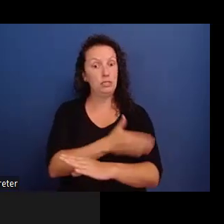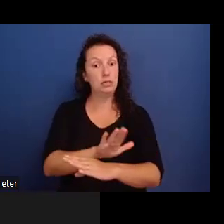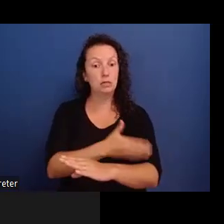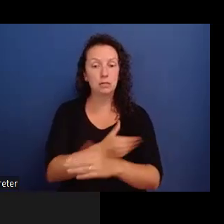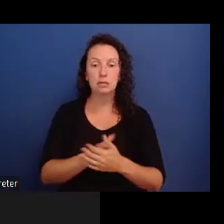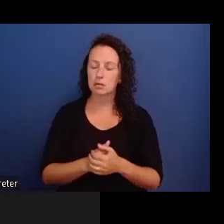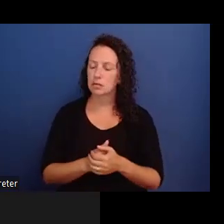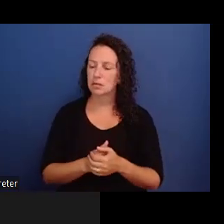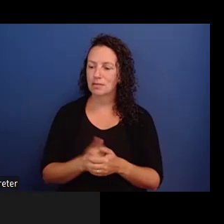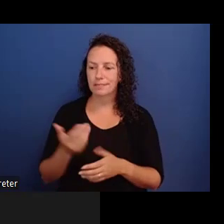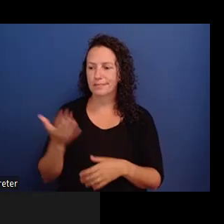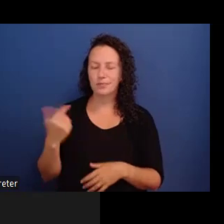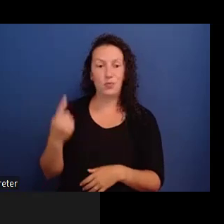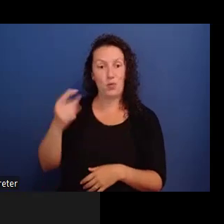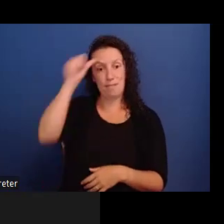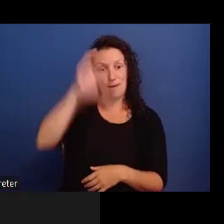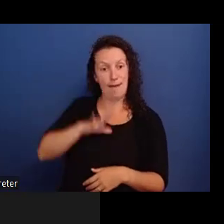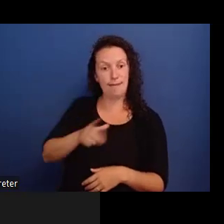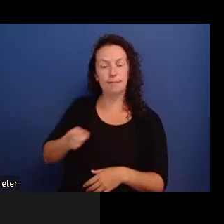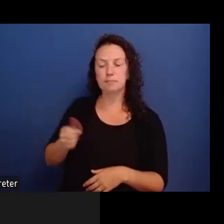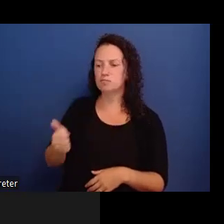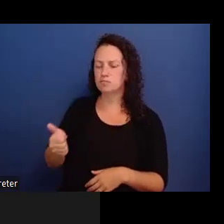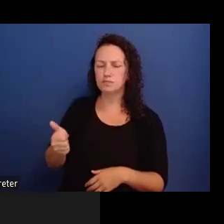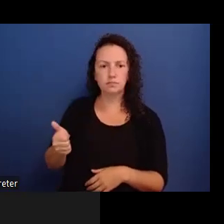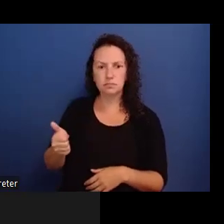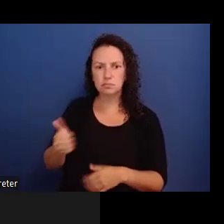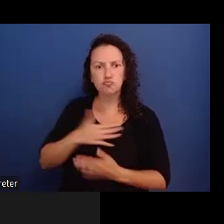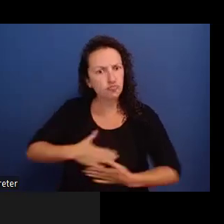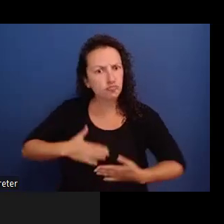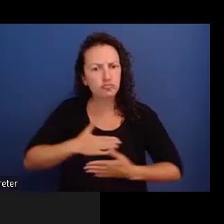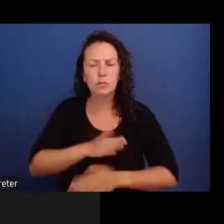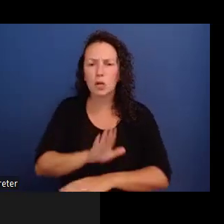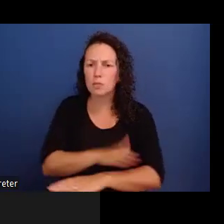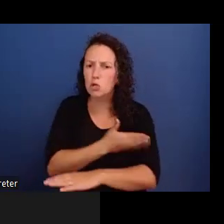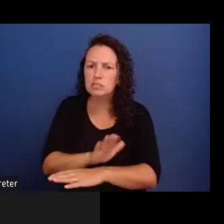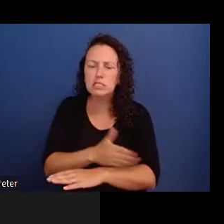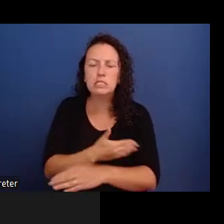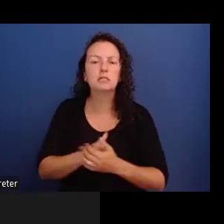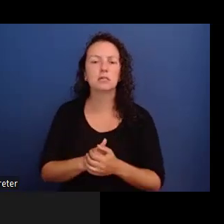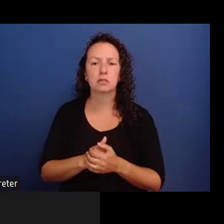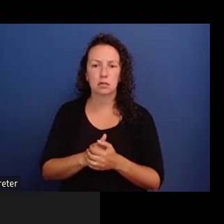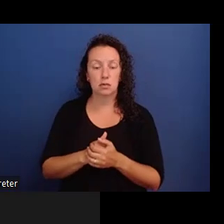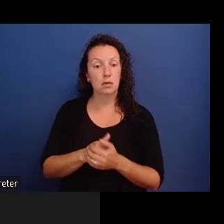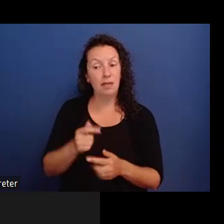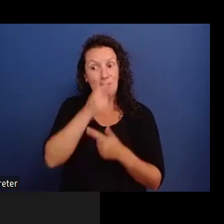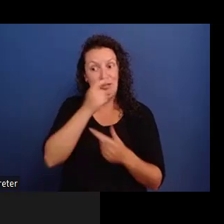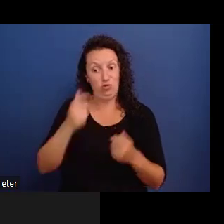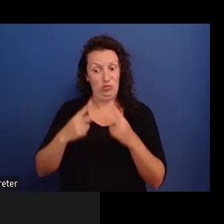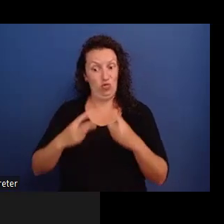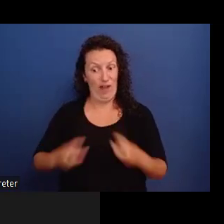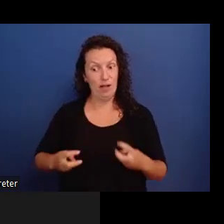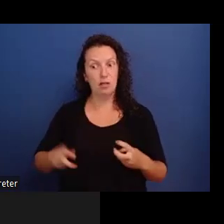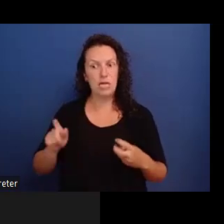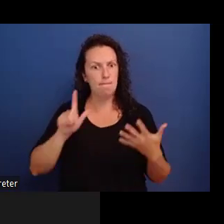that, that was something that he really enjoyed. And when we did the interest profile, that came out very